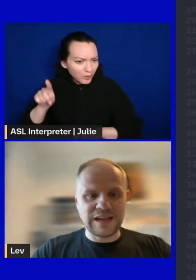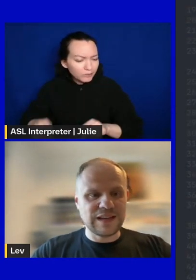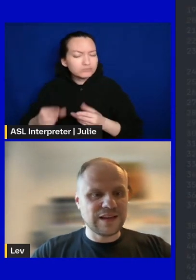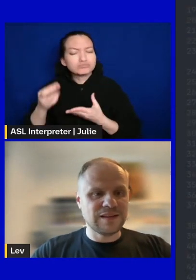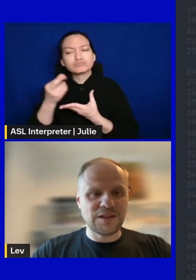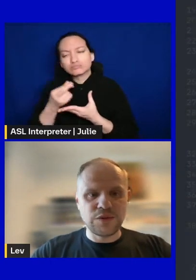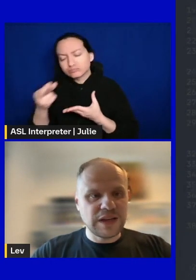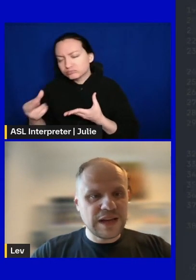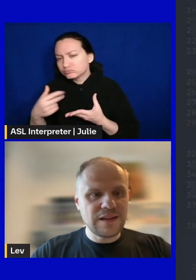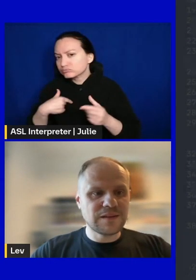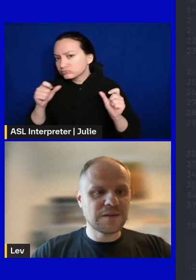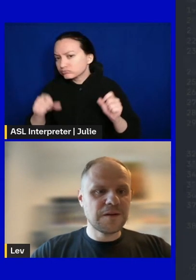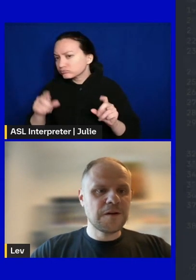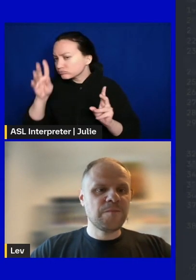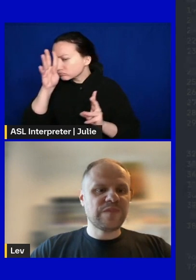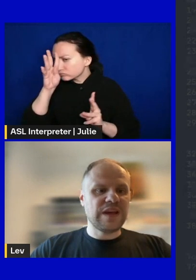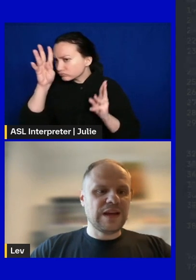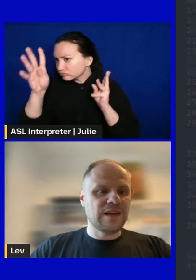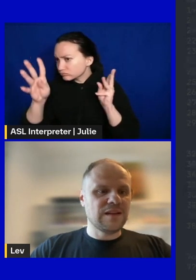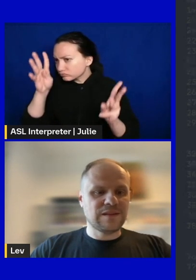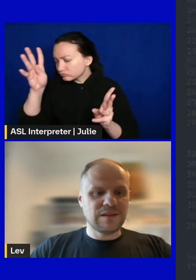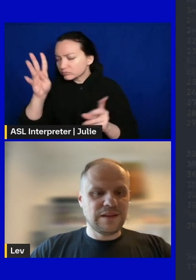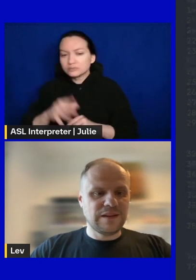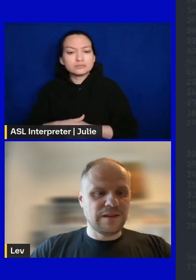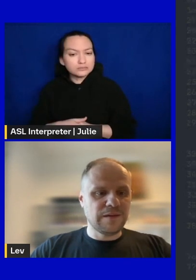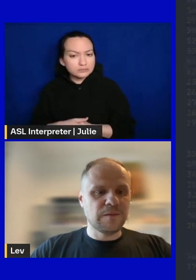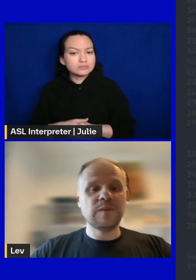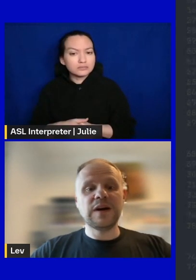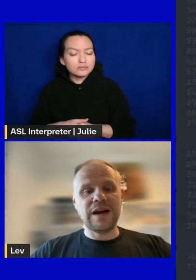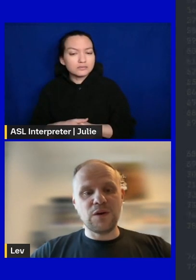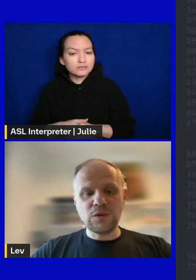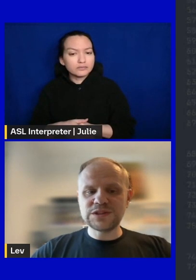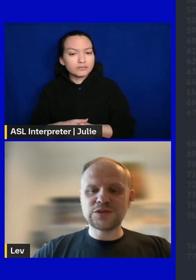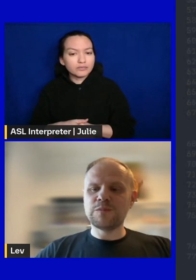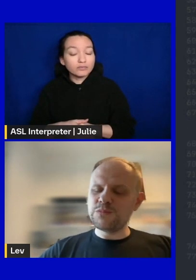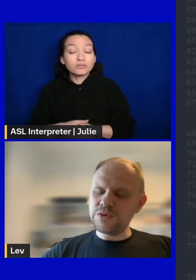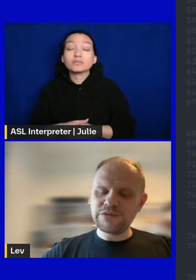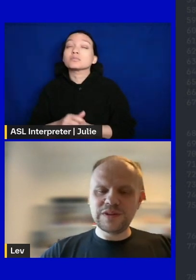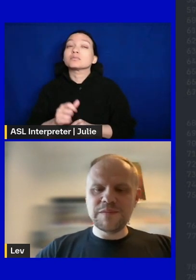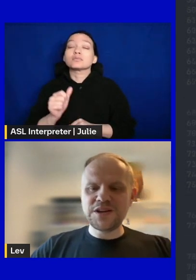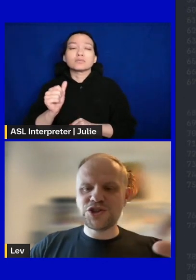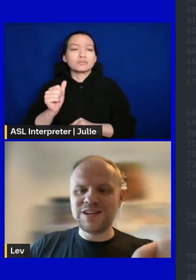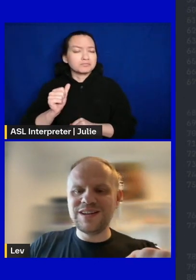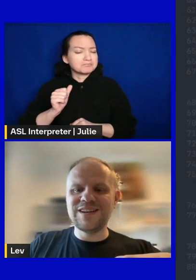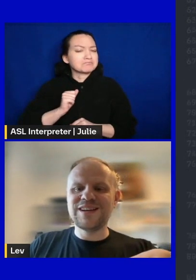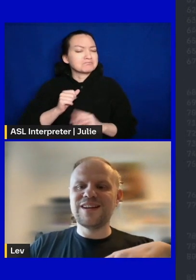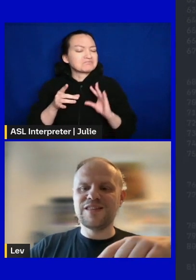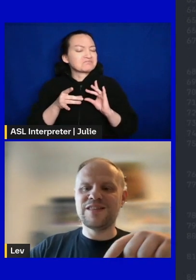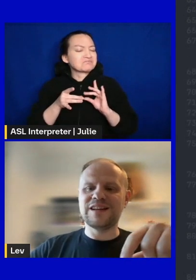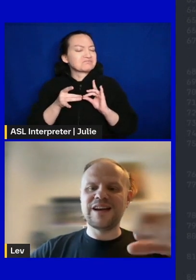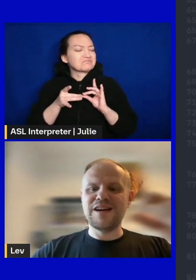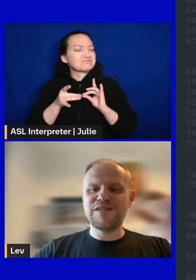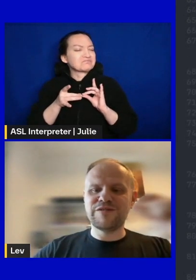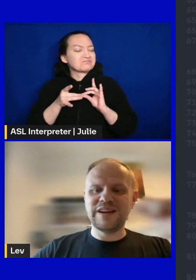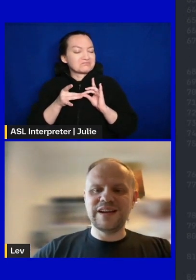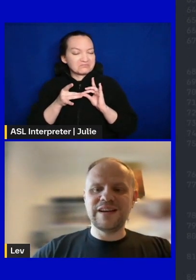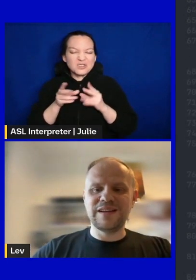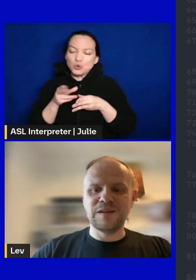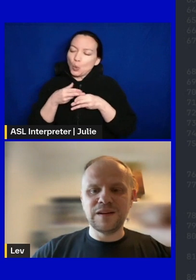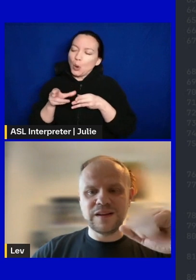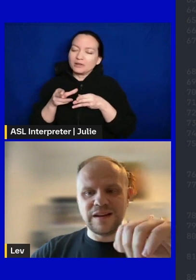that I can create. And I also briefly mentioning that I